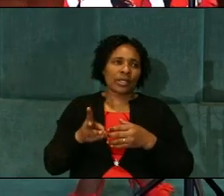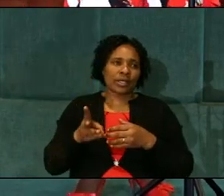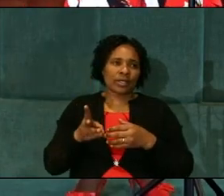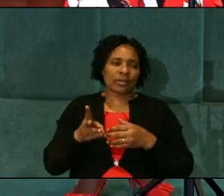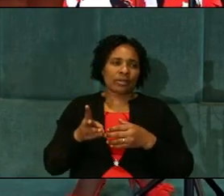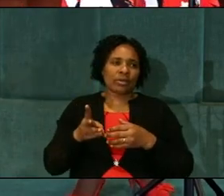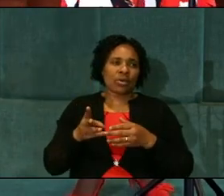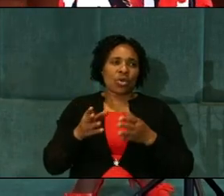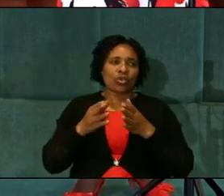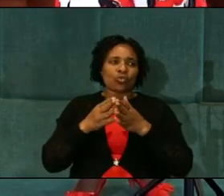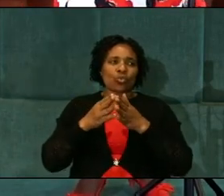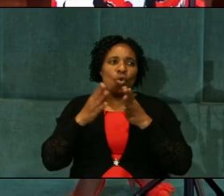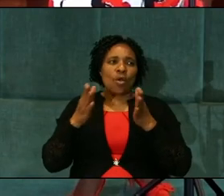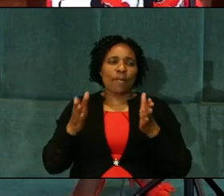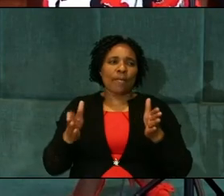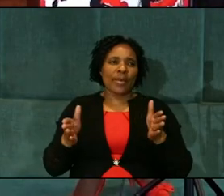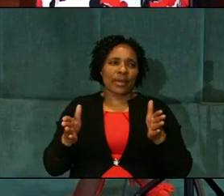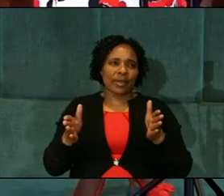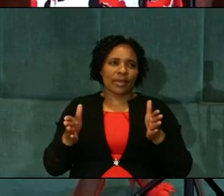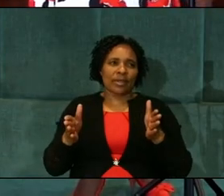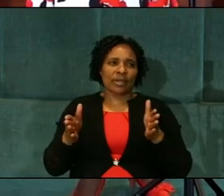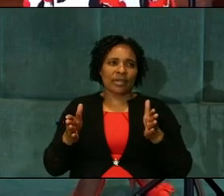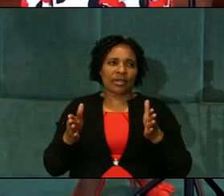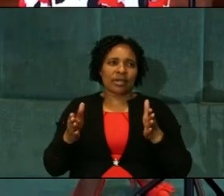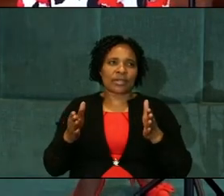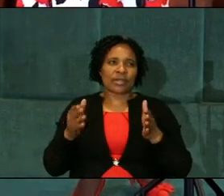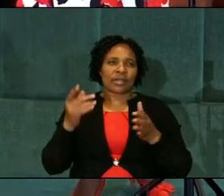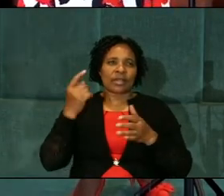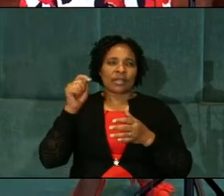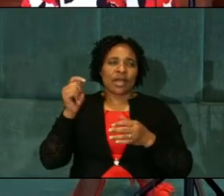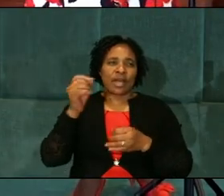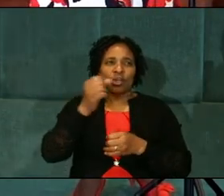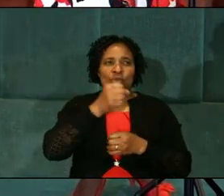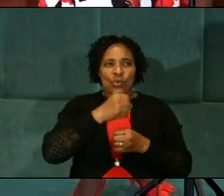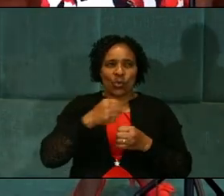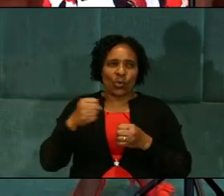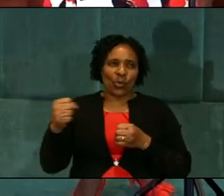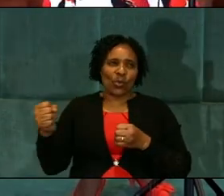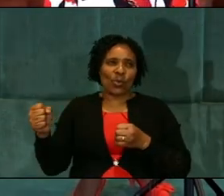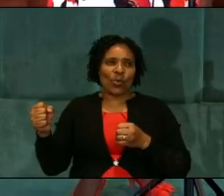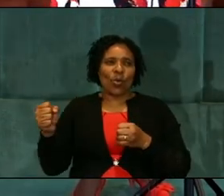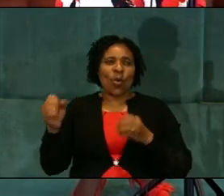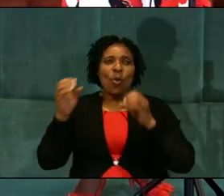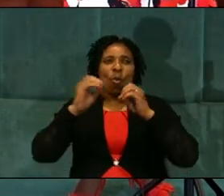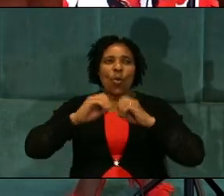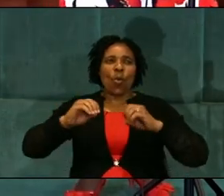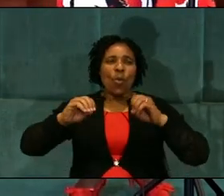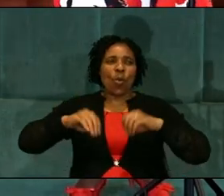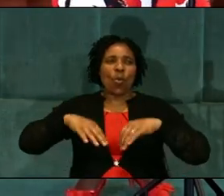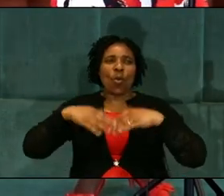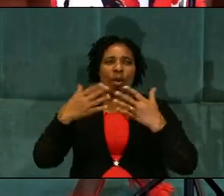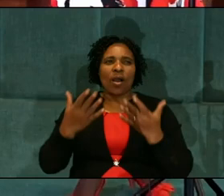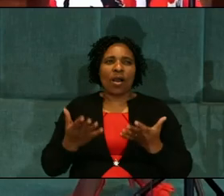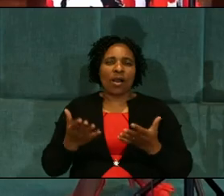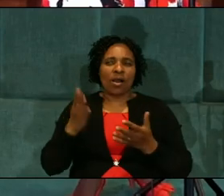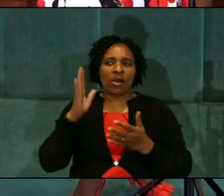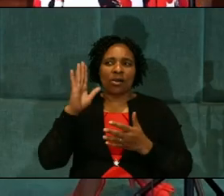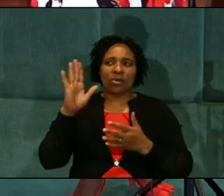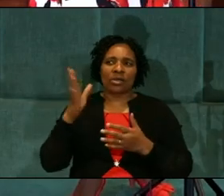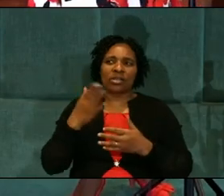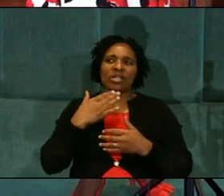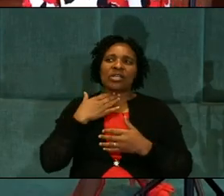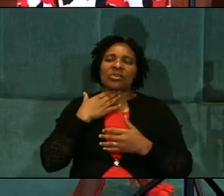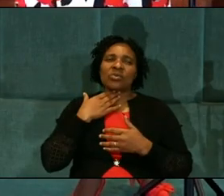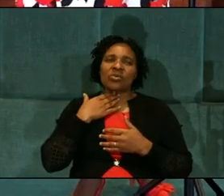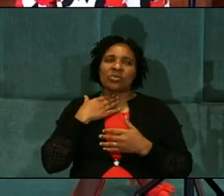Come. Every night I come and call you. Come. If you came before, come again. If you came before, come again.